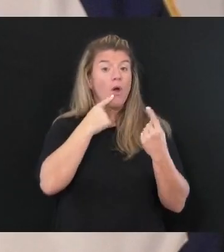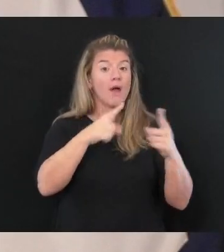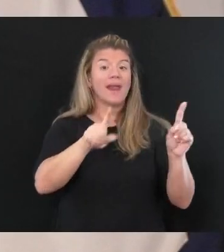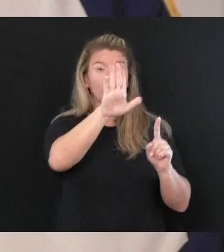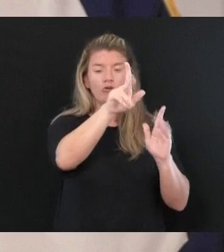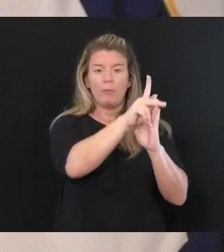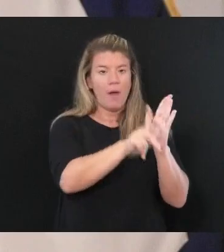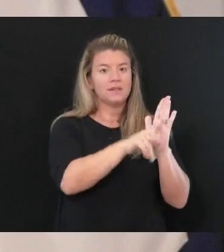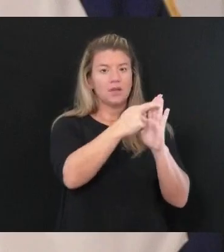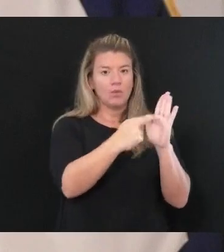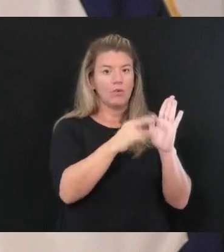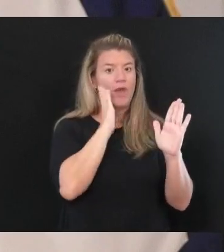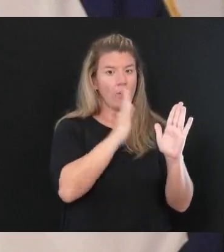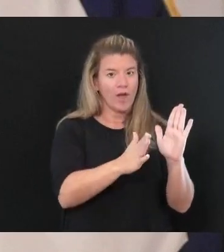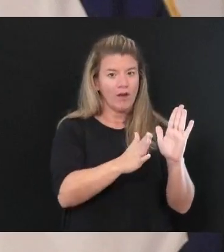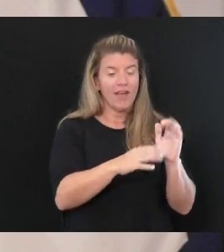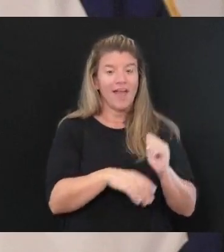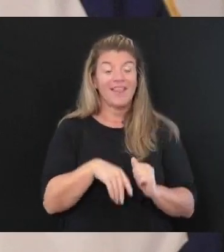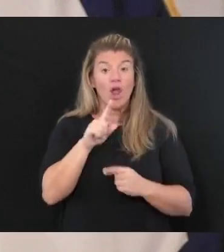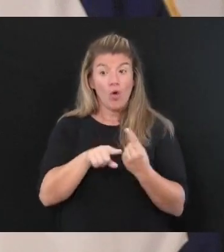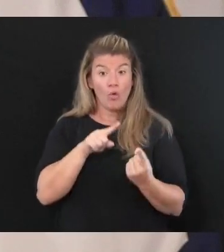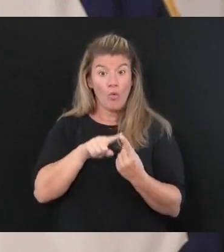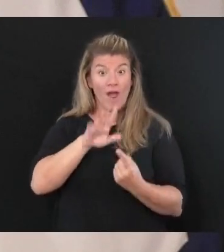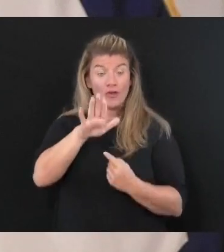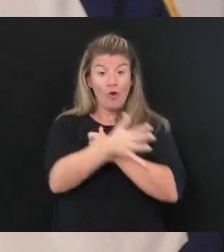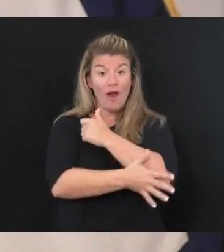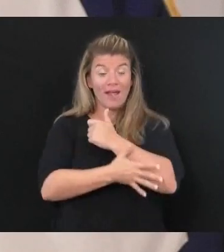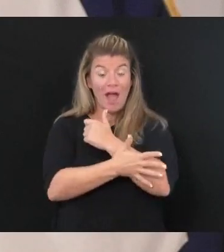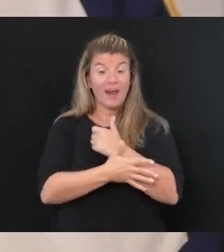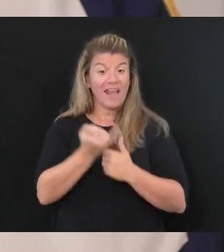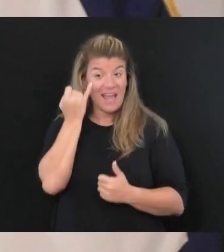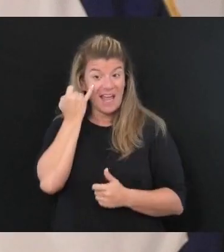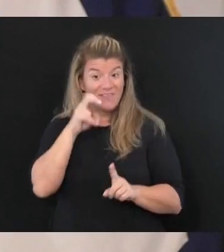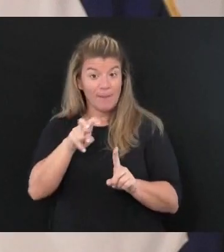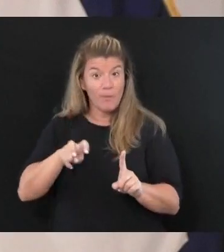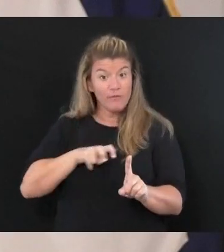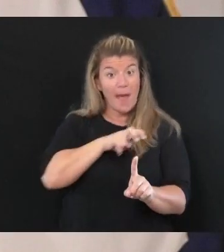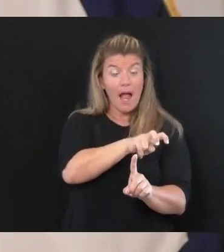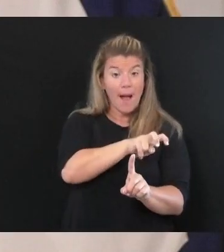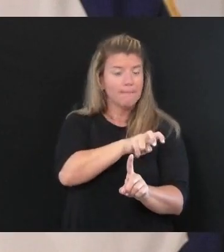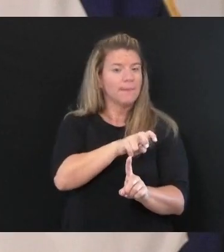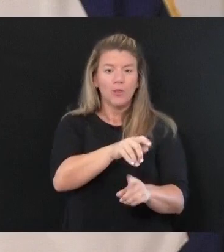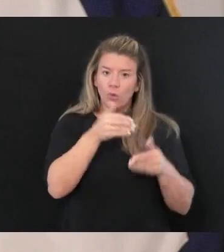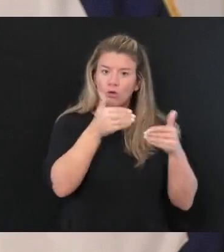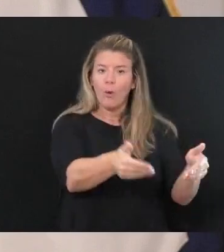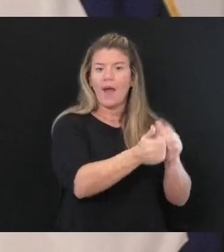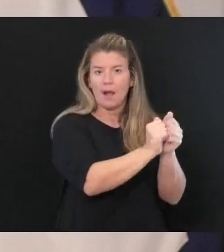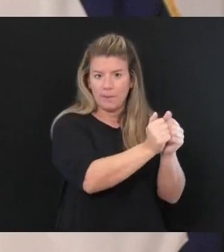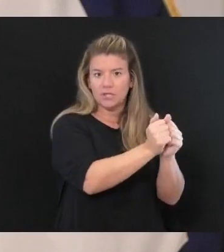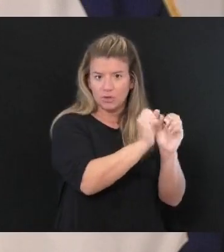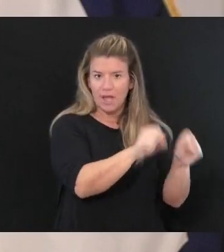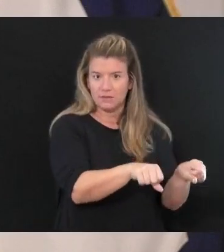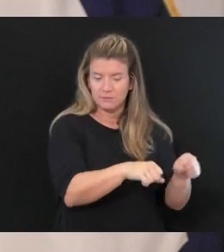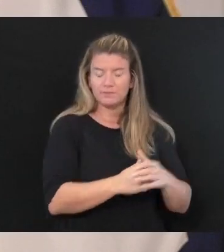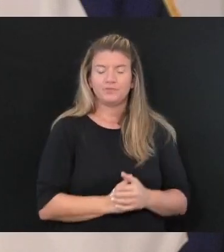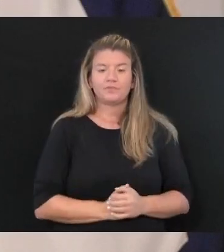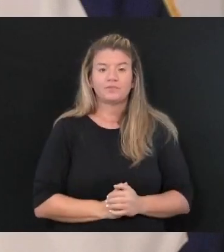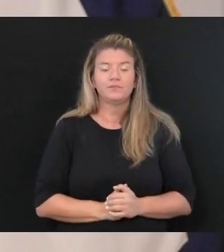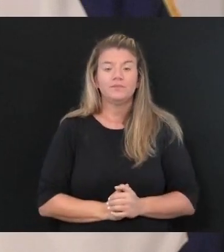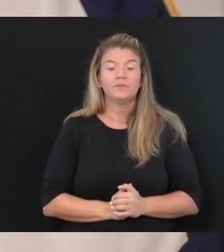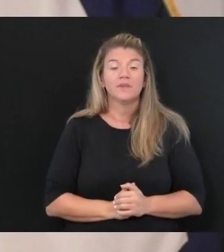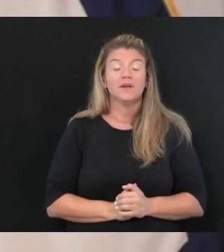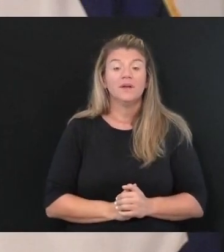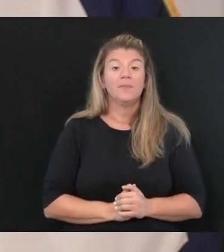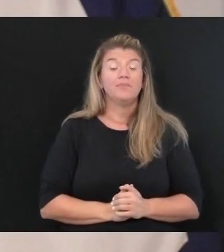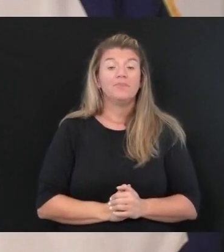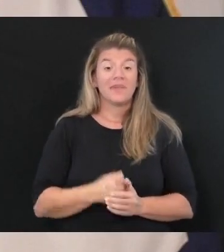conditioning and everything until your county can drift back down out of that orange level. Every Saturday